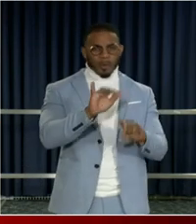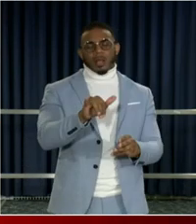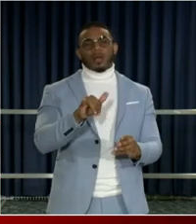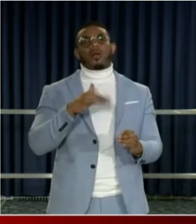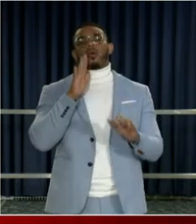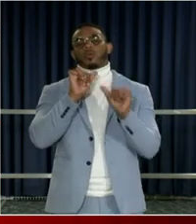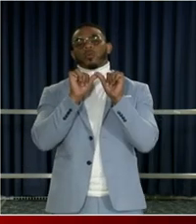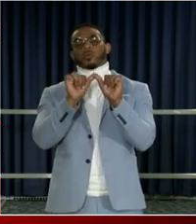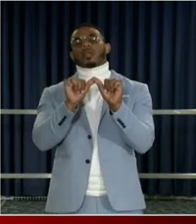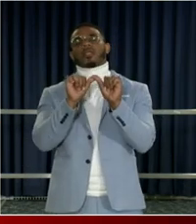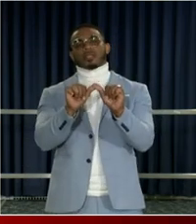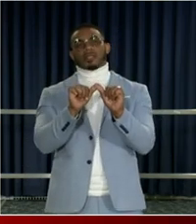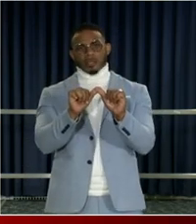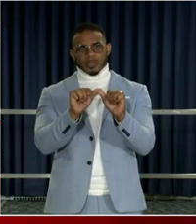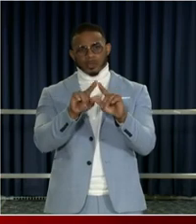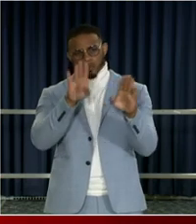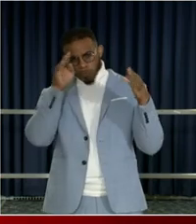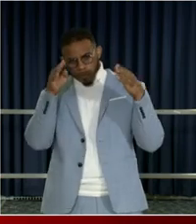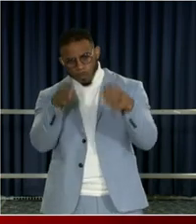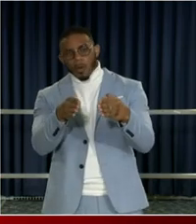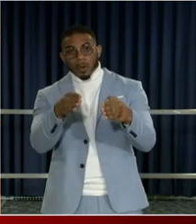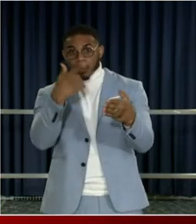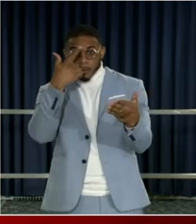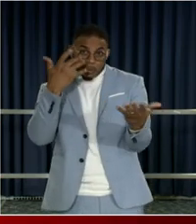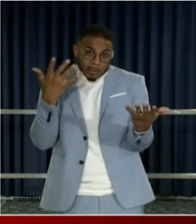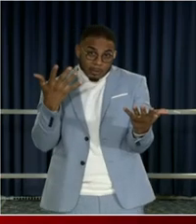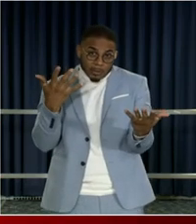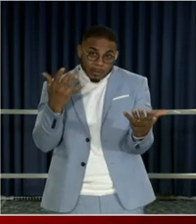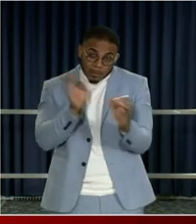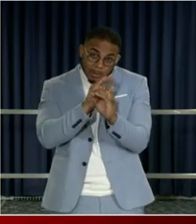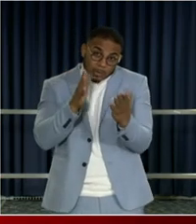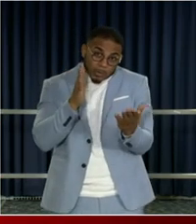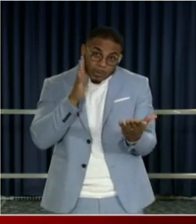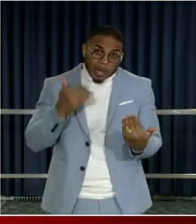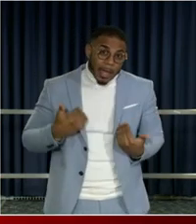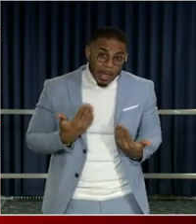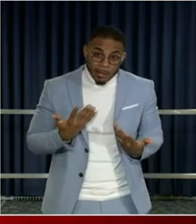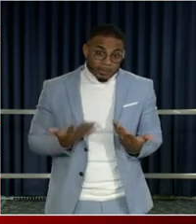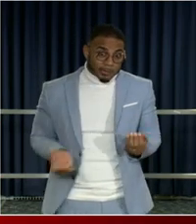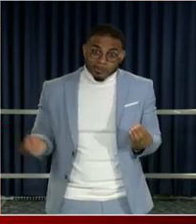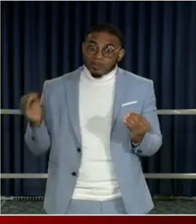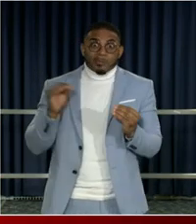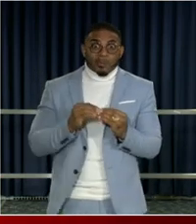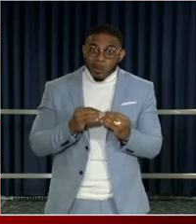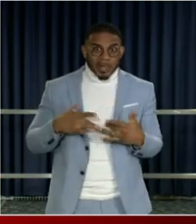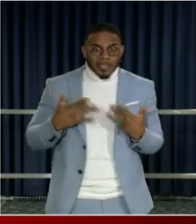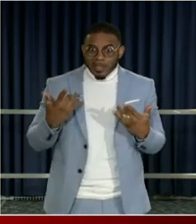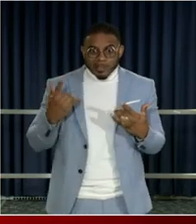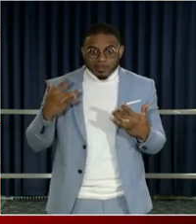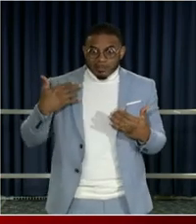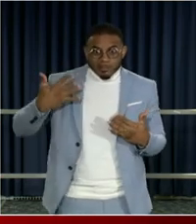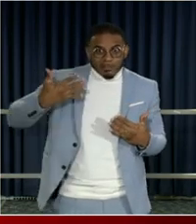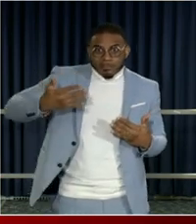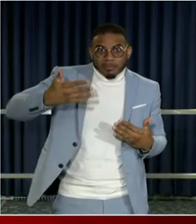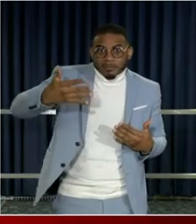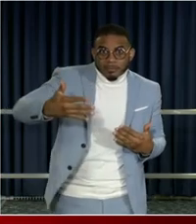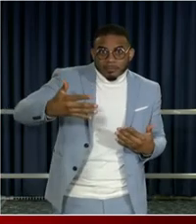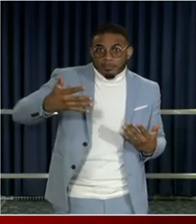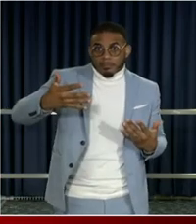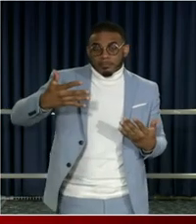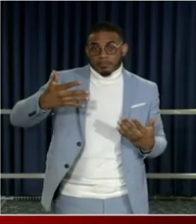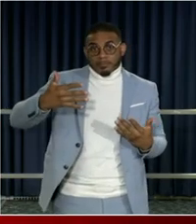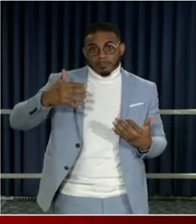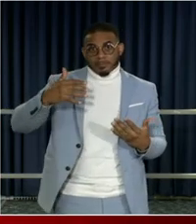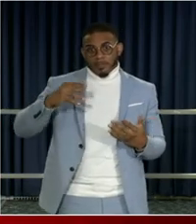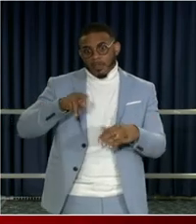and we will continue to focus because clearly we will have more events at